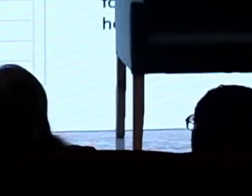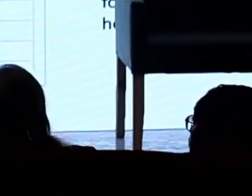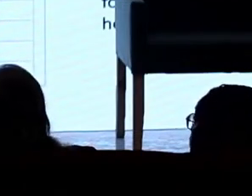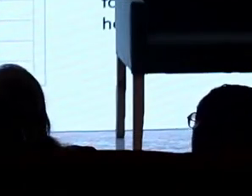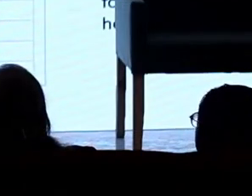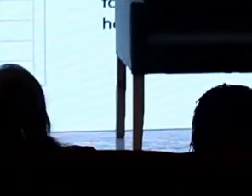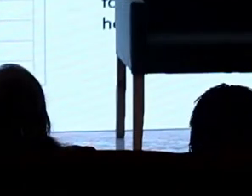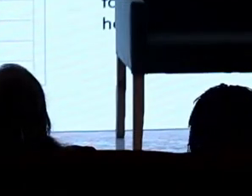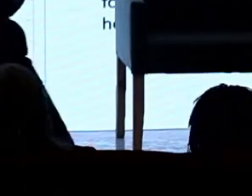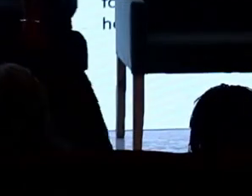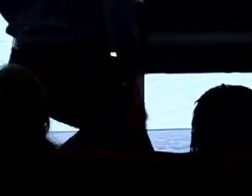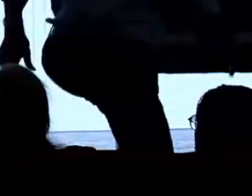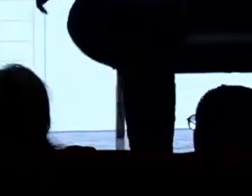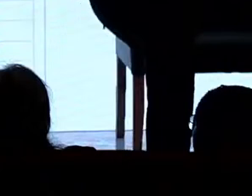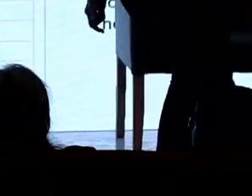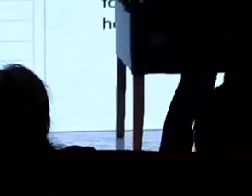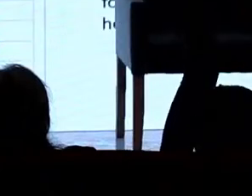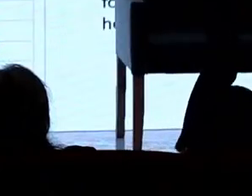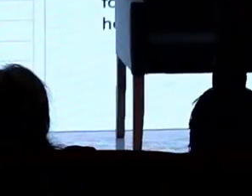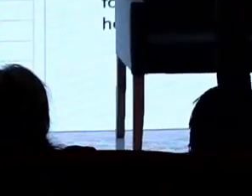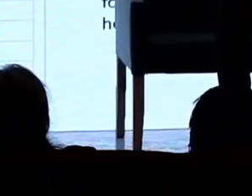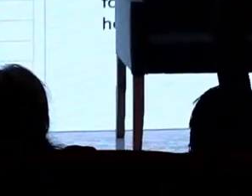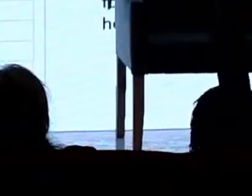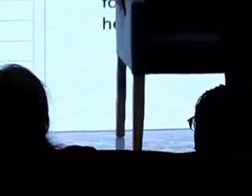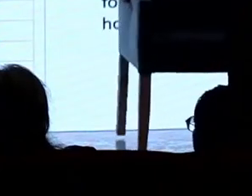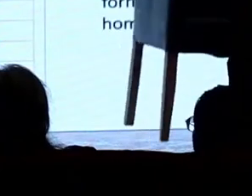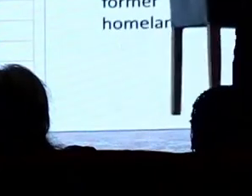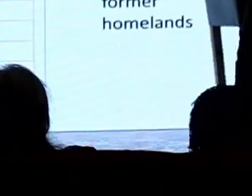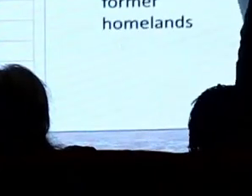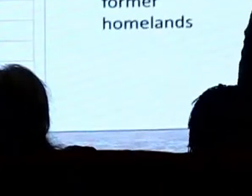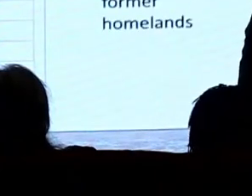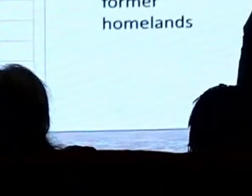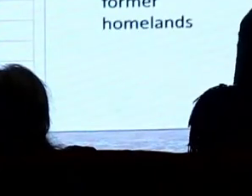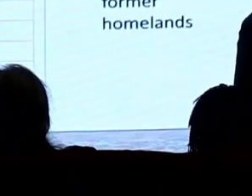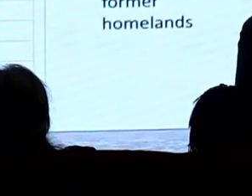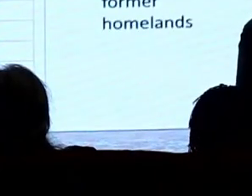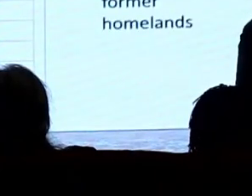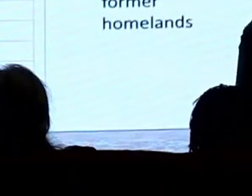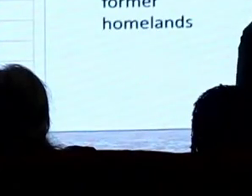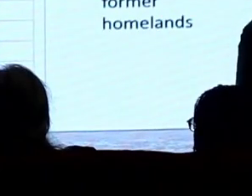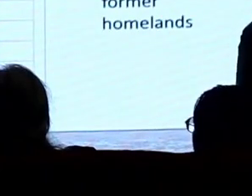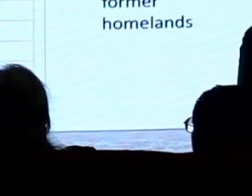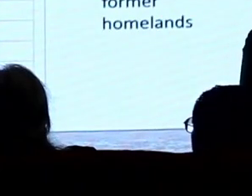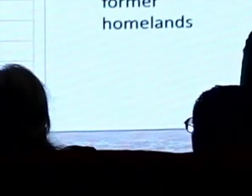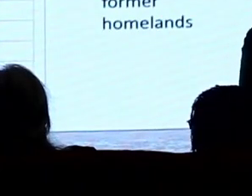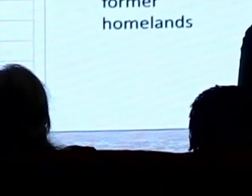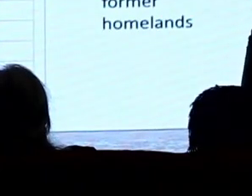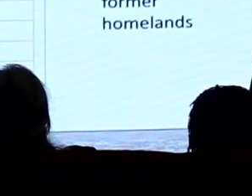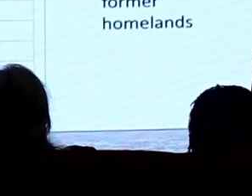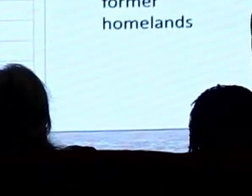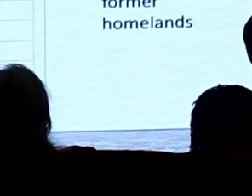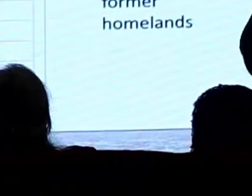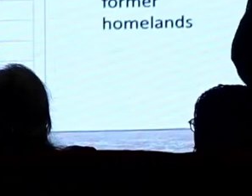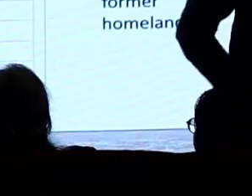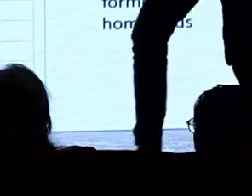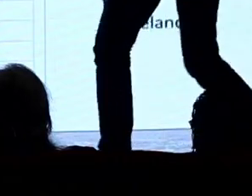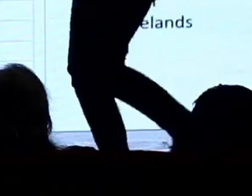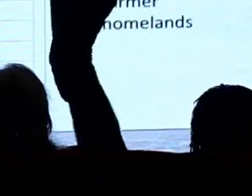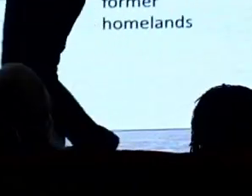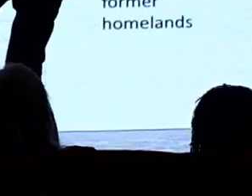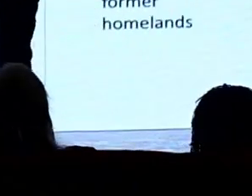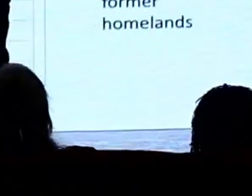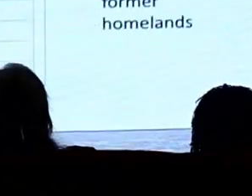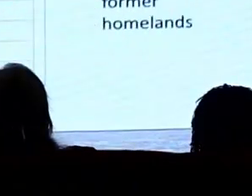In households with women, female-headed households and also female households that only have women, no men in them, these households are poorer.